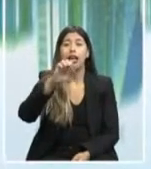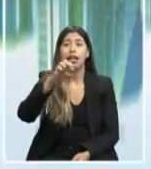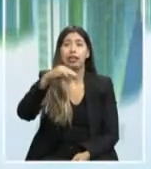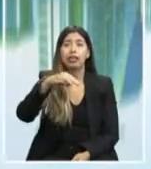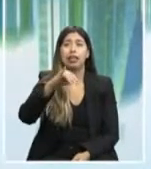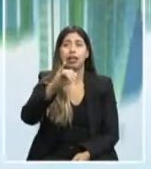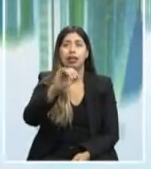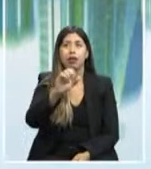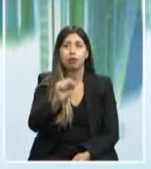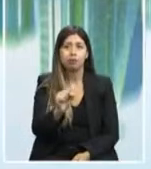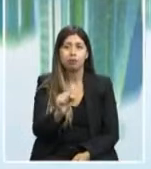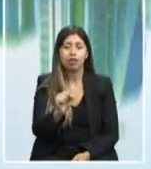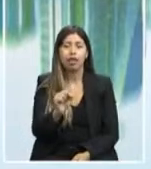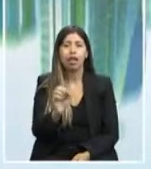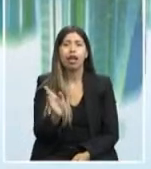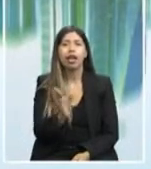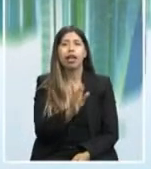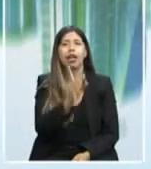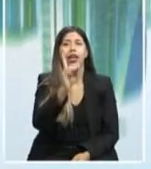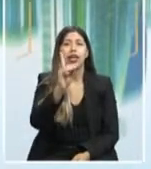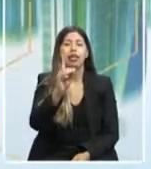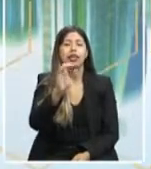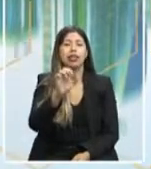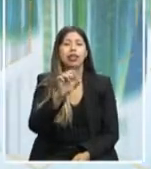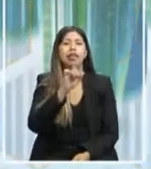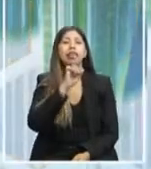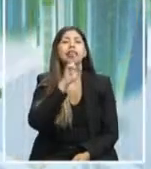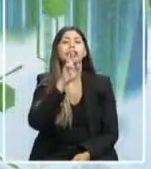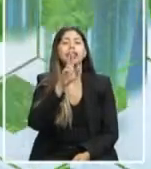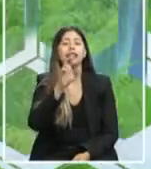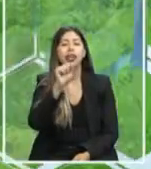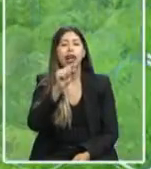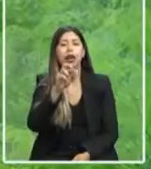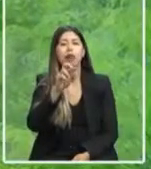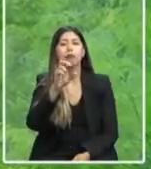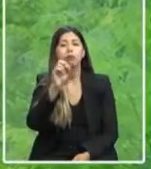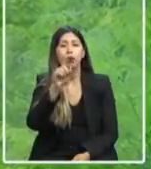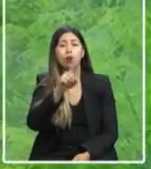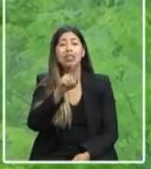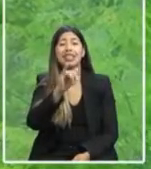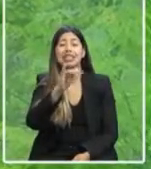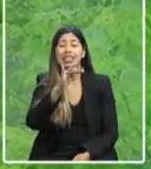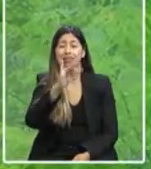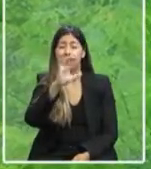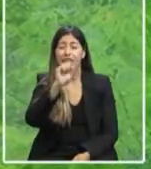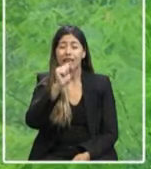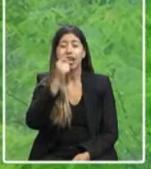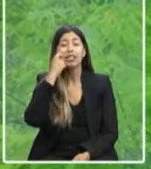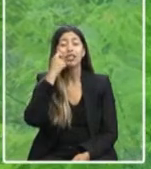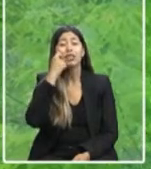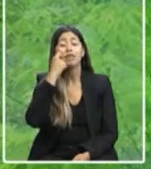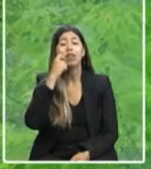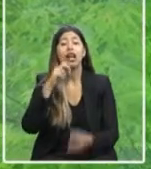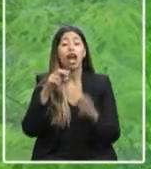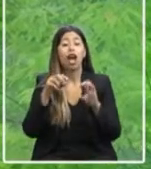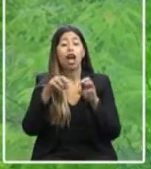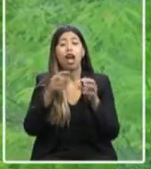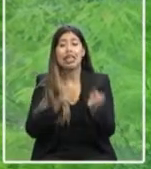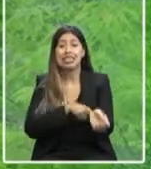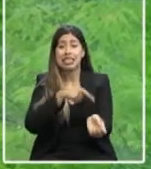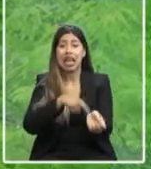a sickle formation, like not rounded as they're supposed to be. In